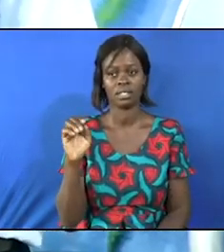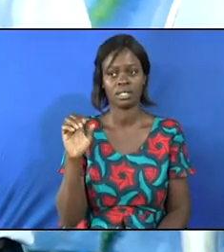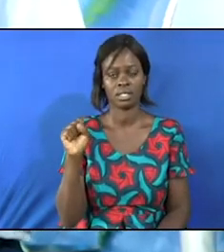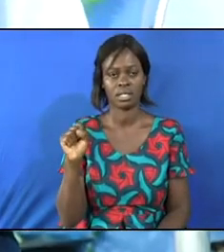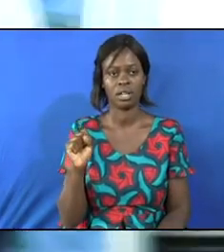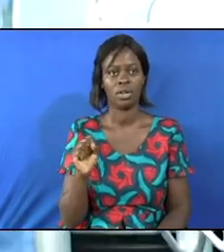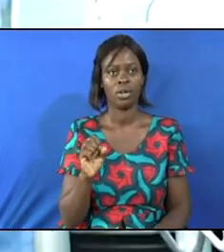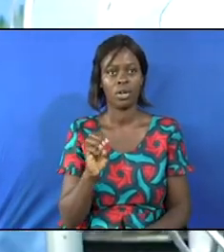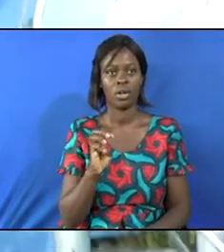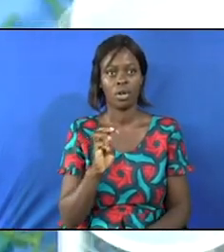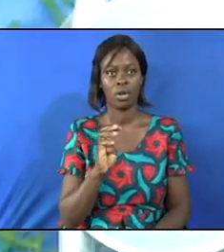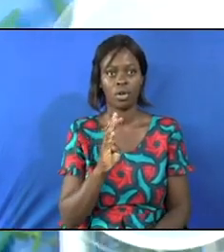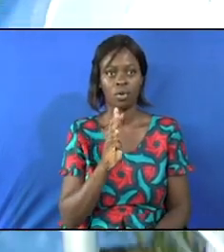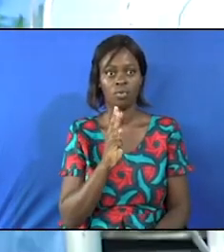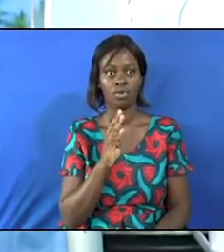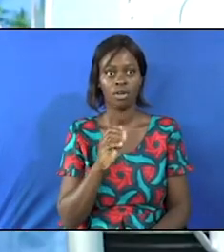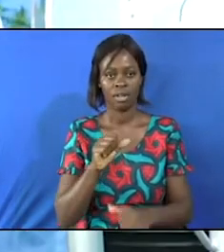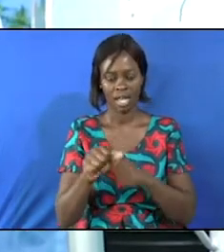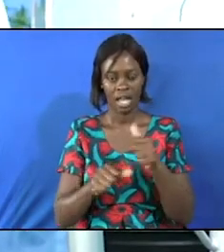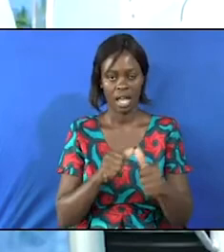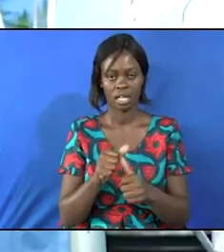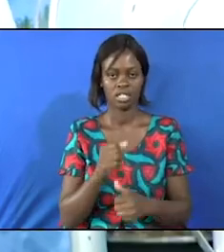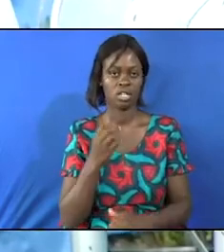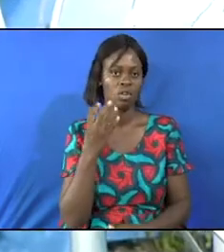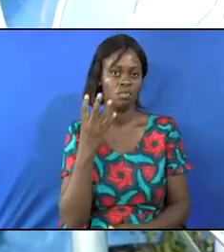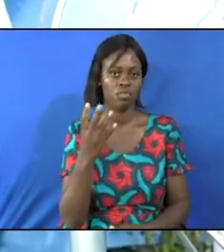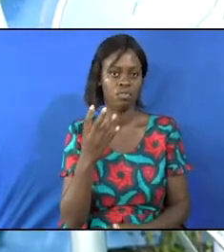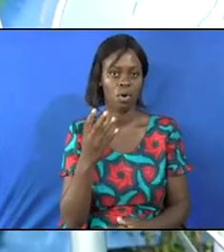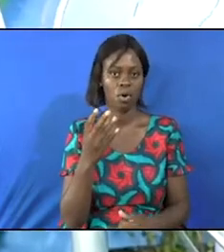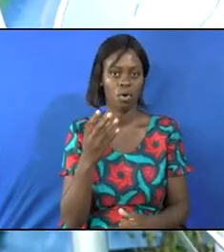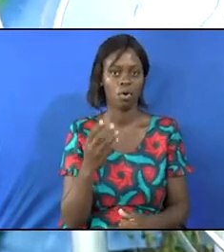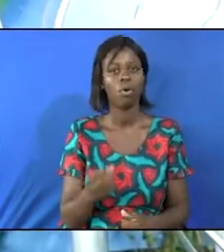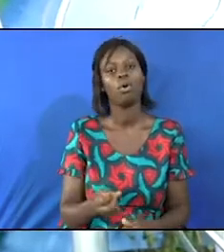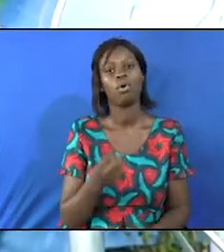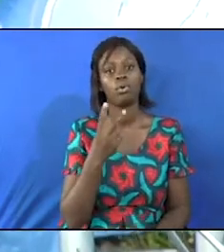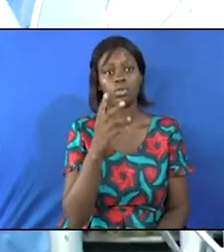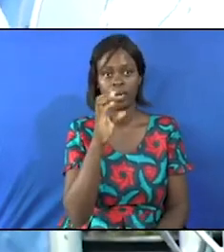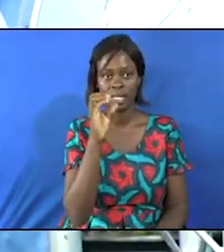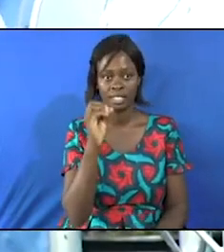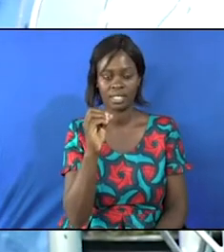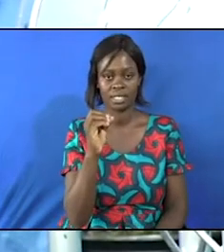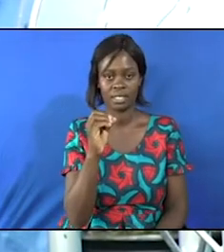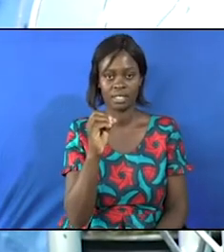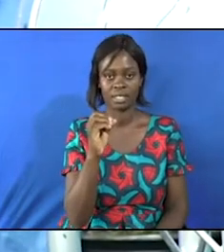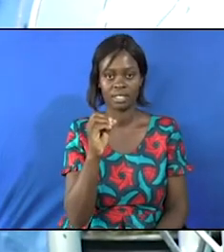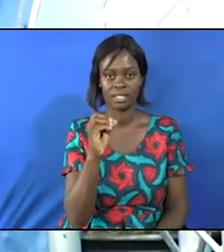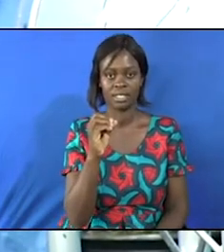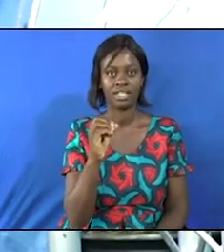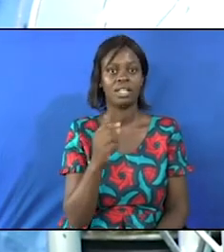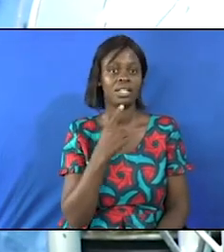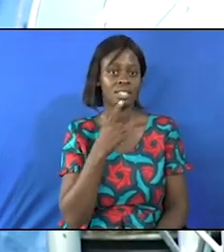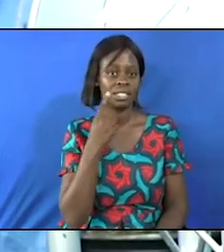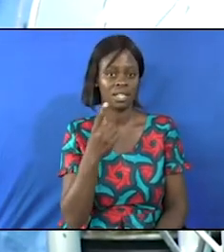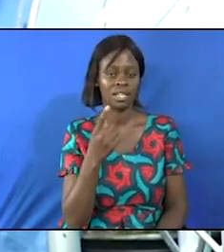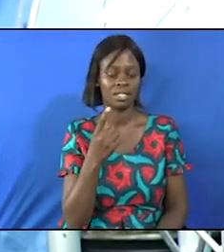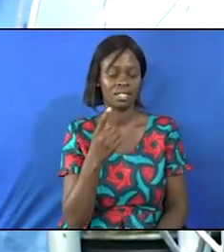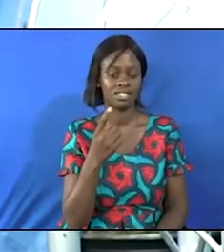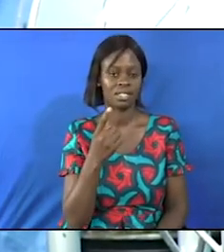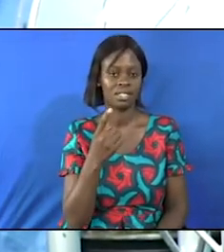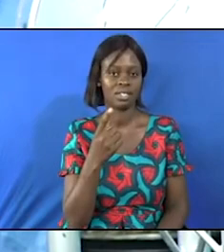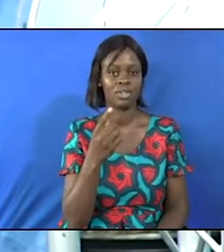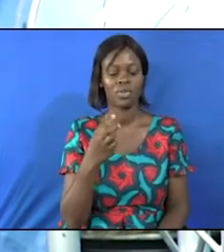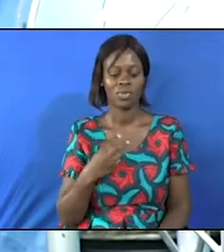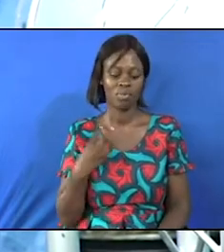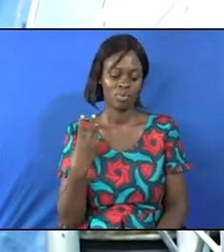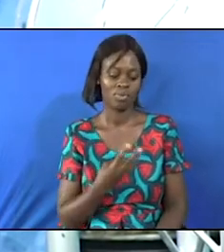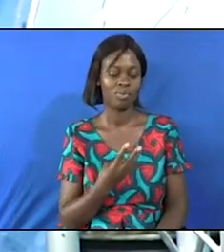about everything we have seen and heard. Let us repeat once more. Acts 4:20, it says,